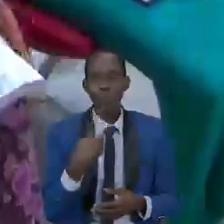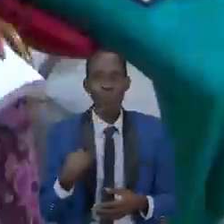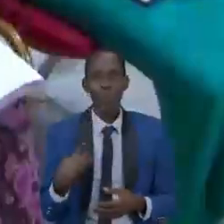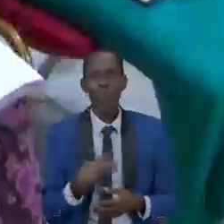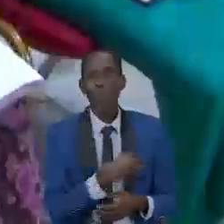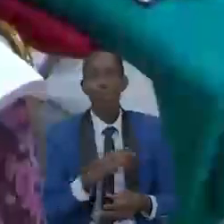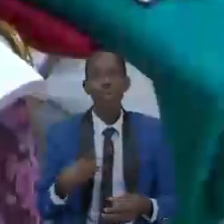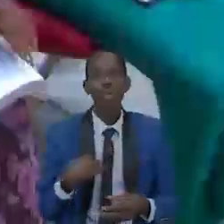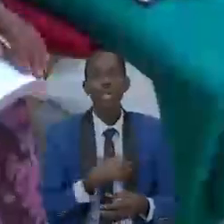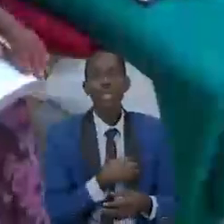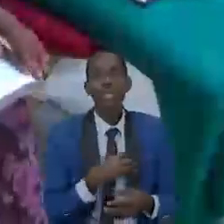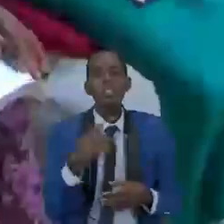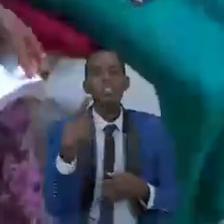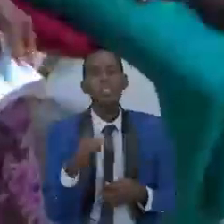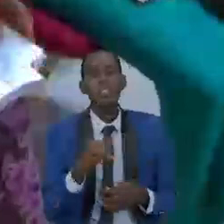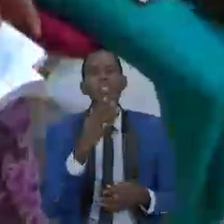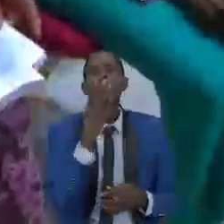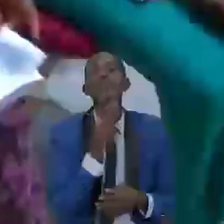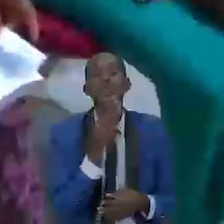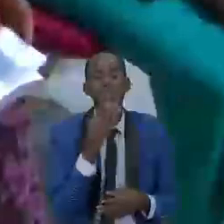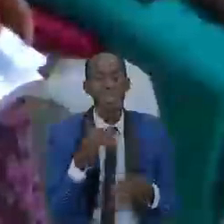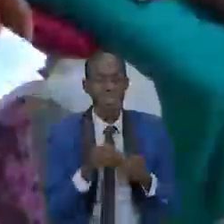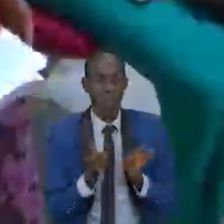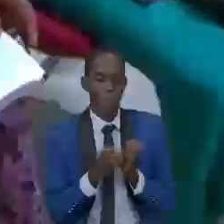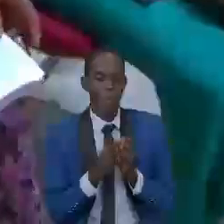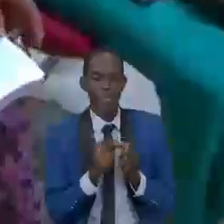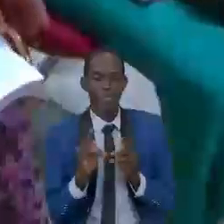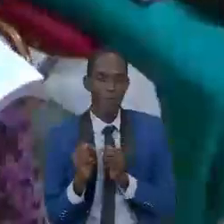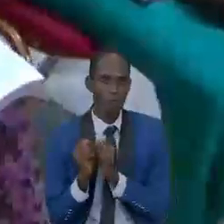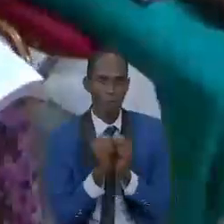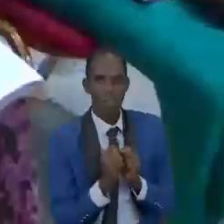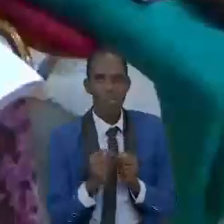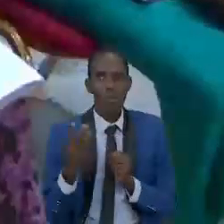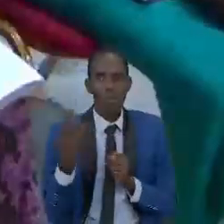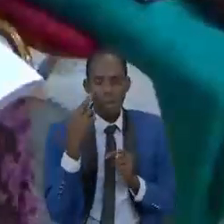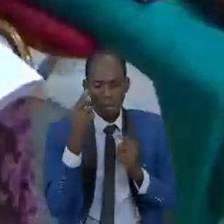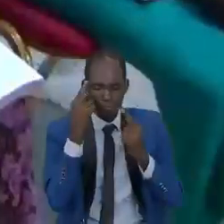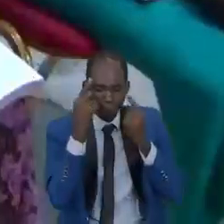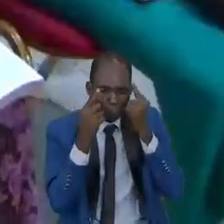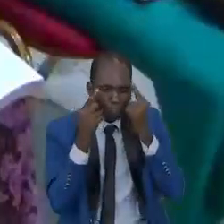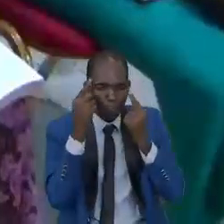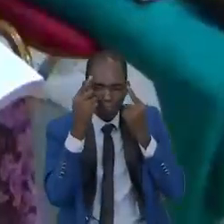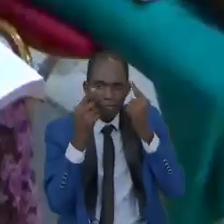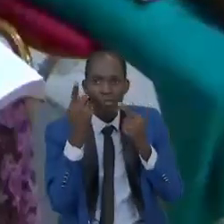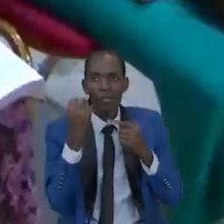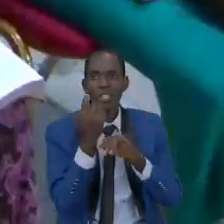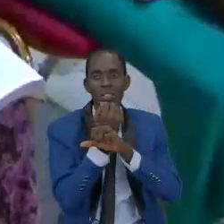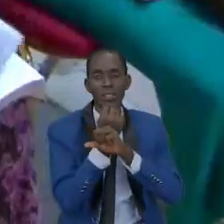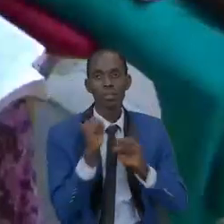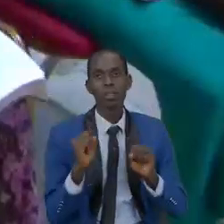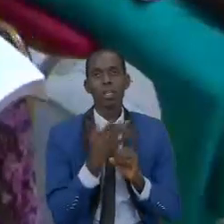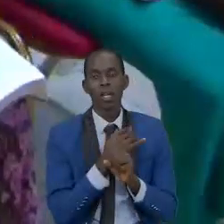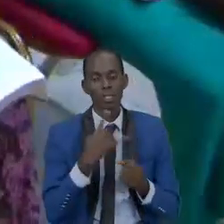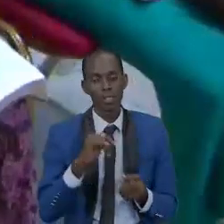in a meeting together, council together, conference together. They were considering the salvation and the